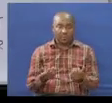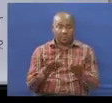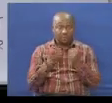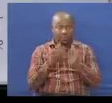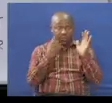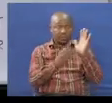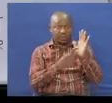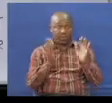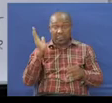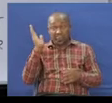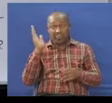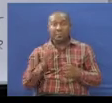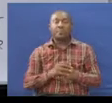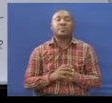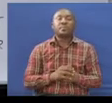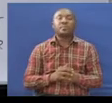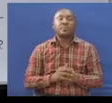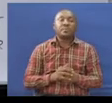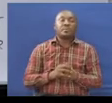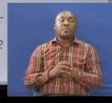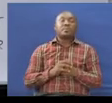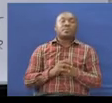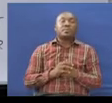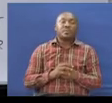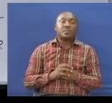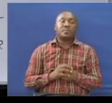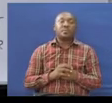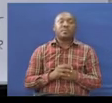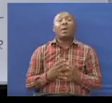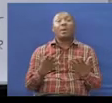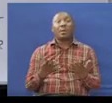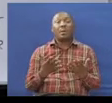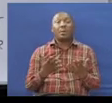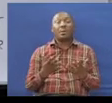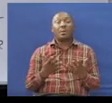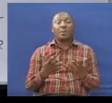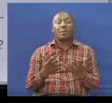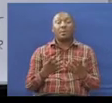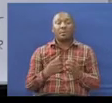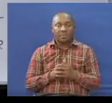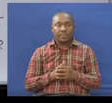just a space here. That means,